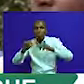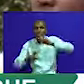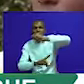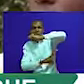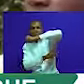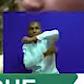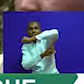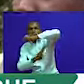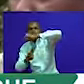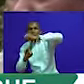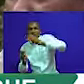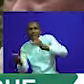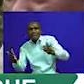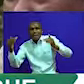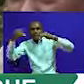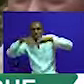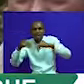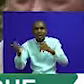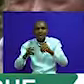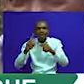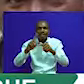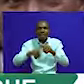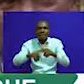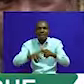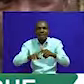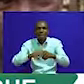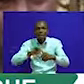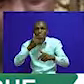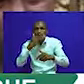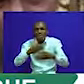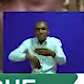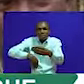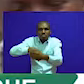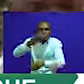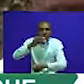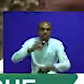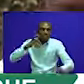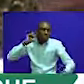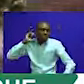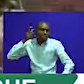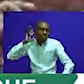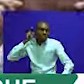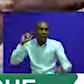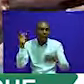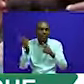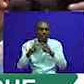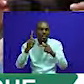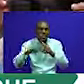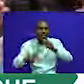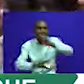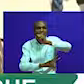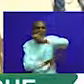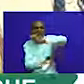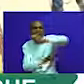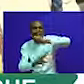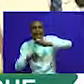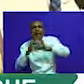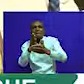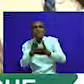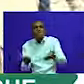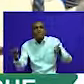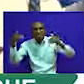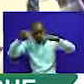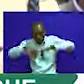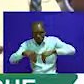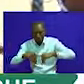ilifunjika mbaya sana. Nilikuwa nataka kwenda kugusa mayai hapa ng'ambo. Mimi nimekuta daraja imekatika. This incident